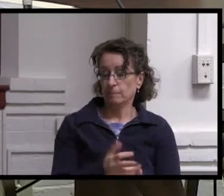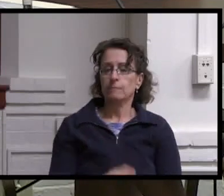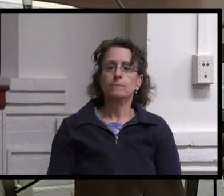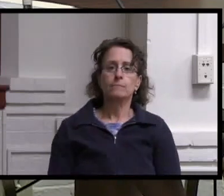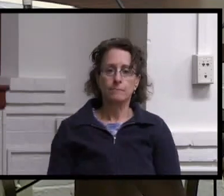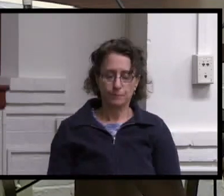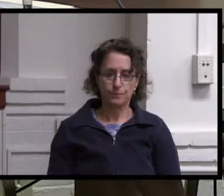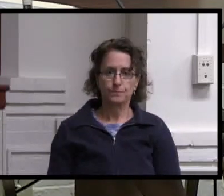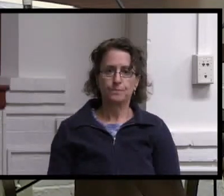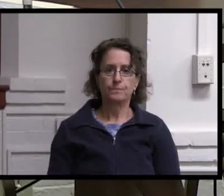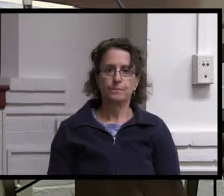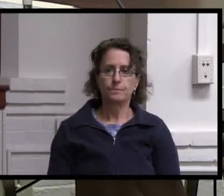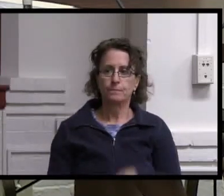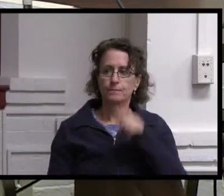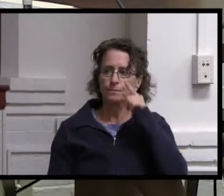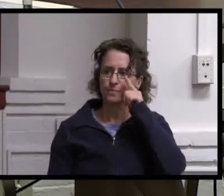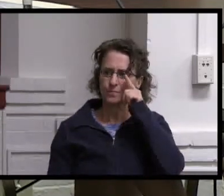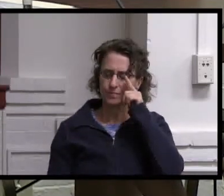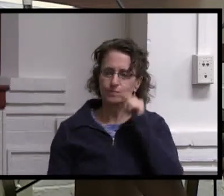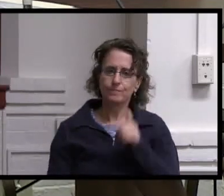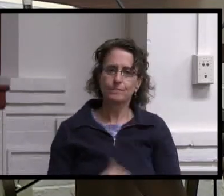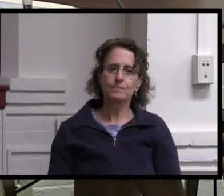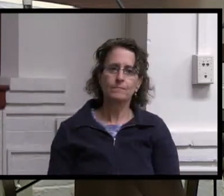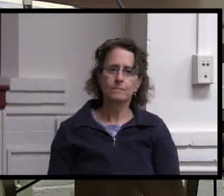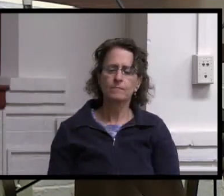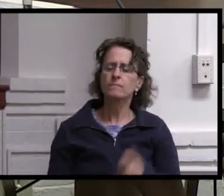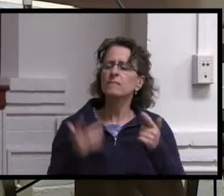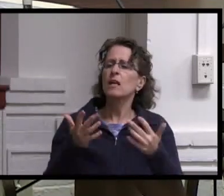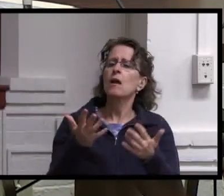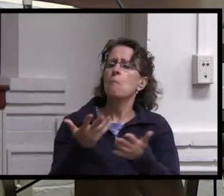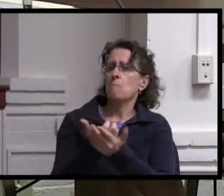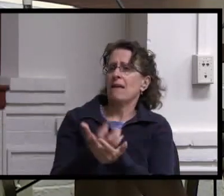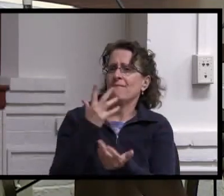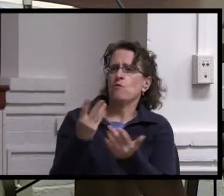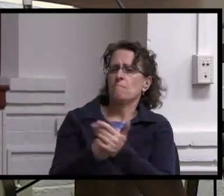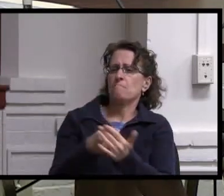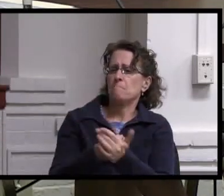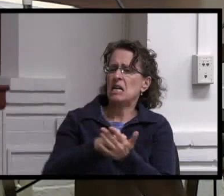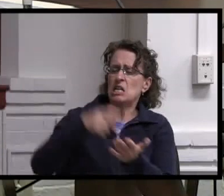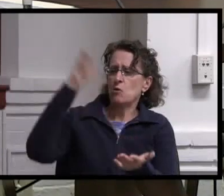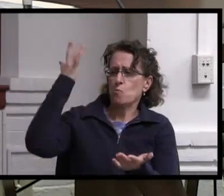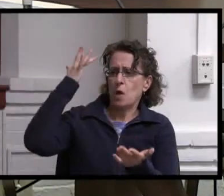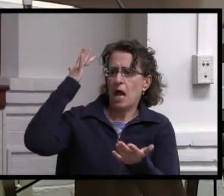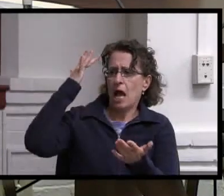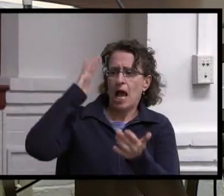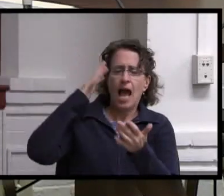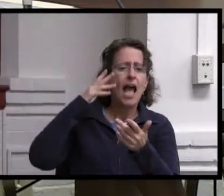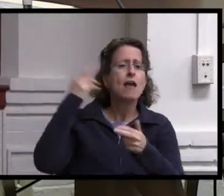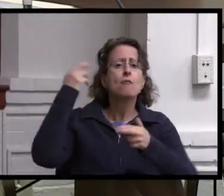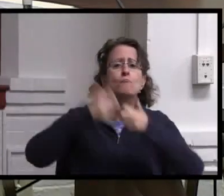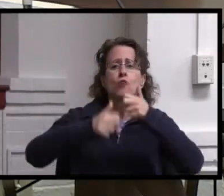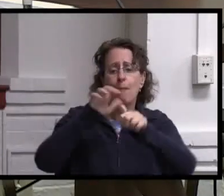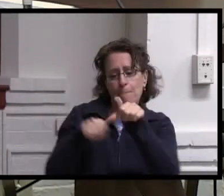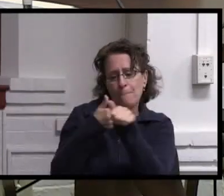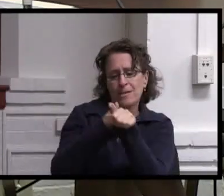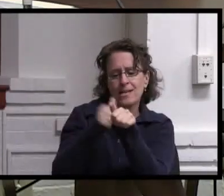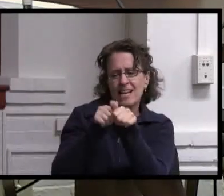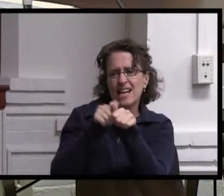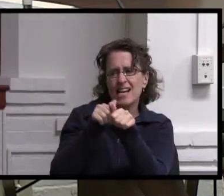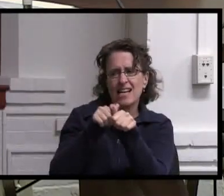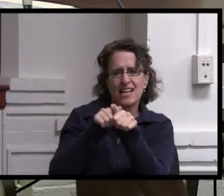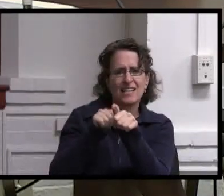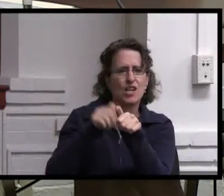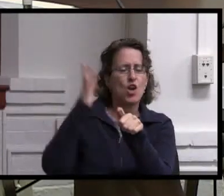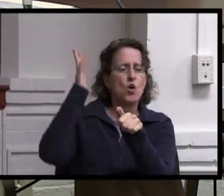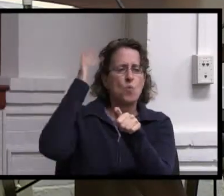I was thinking, okay, what's the underlying issues here? That's the way we're going to correct this, okay? That's the way we're going to